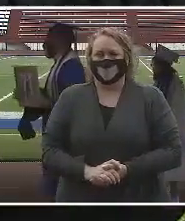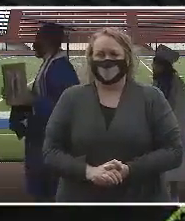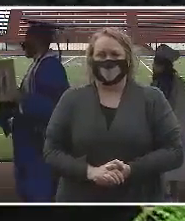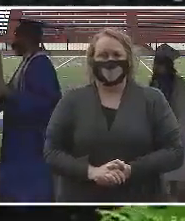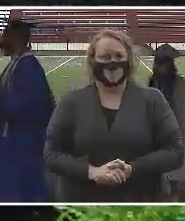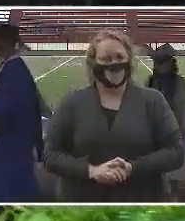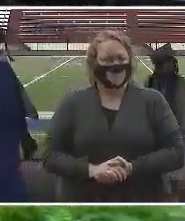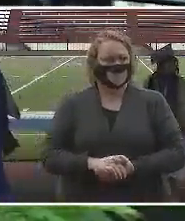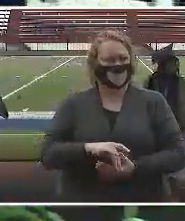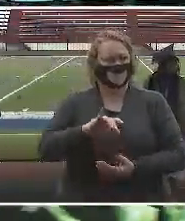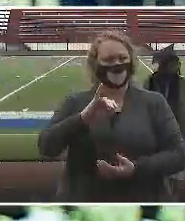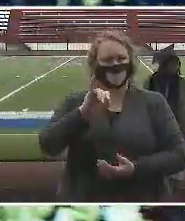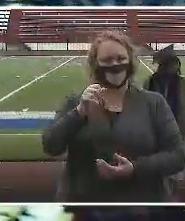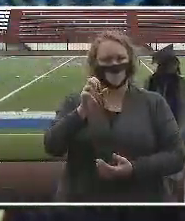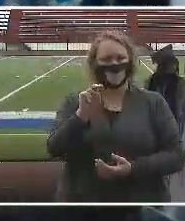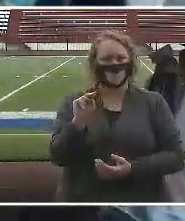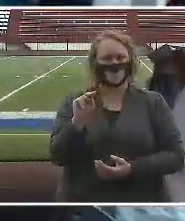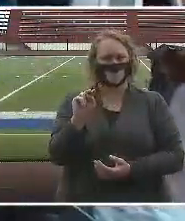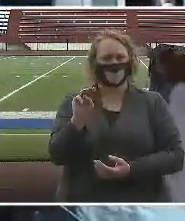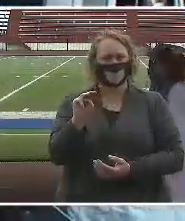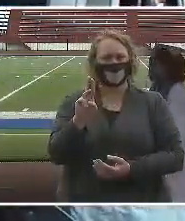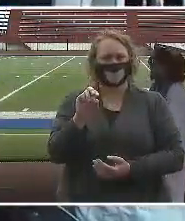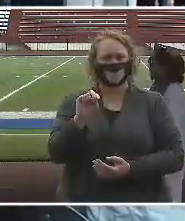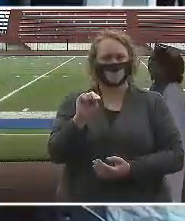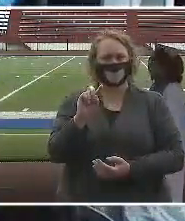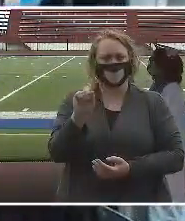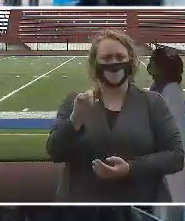Jared Munoz Padilla.